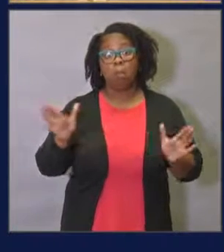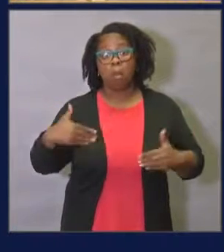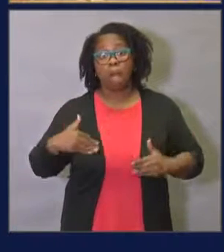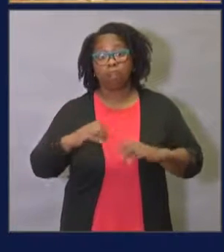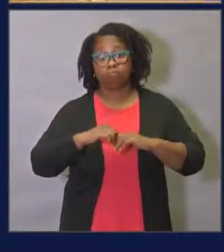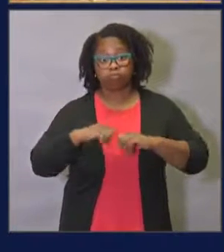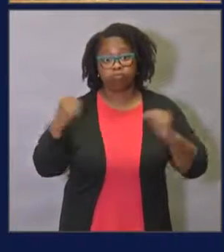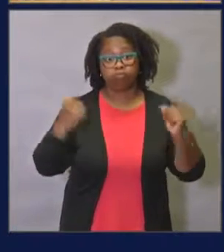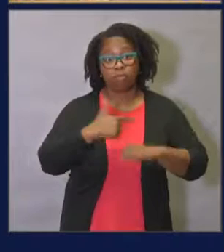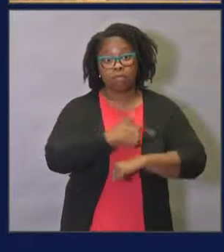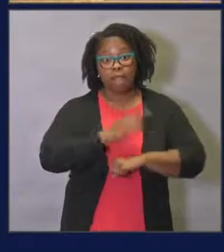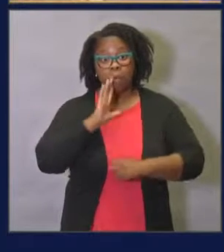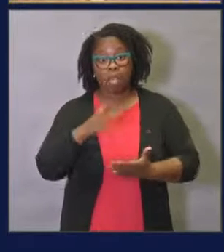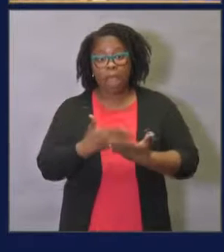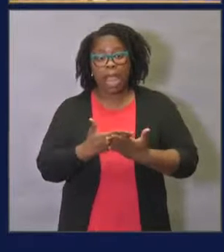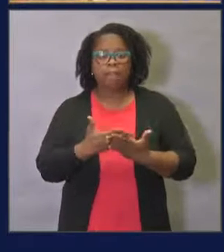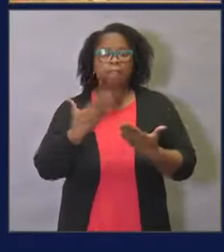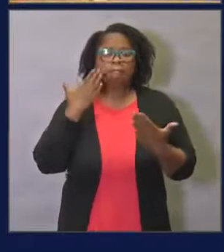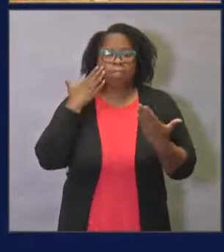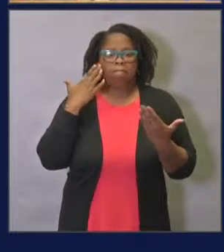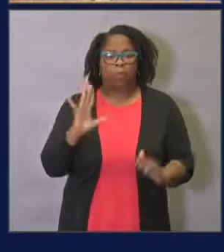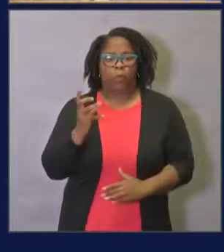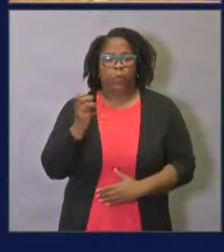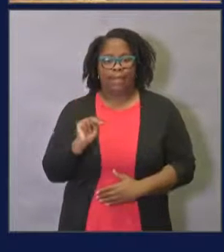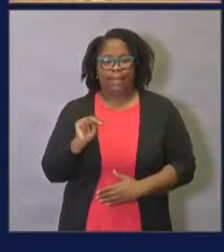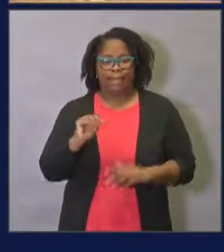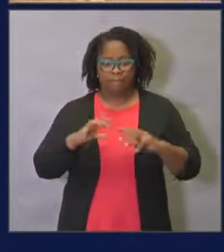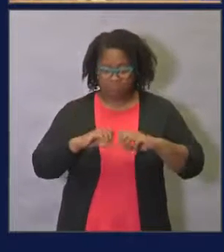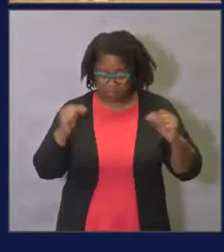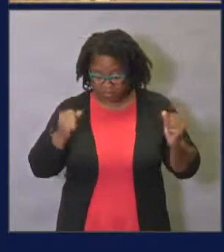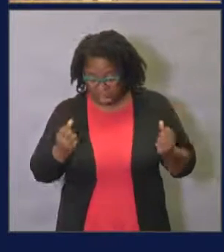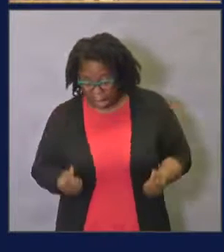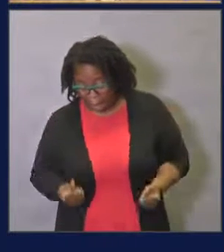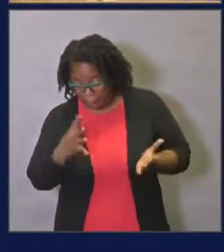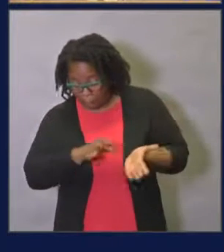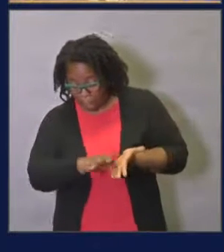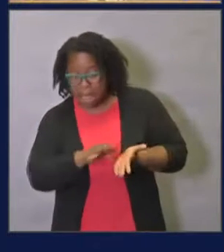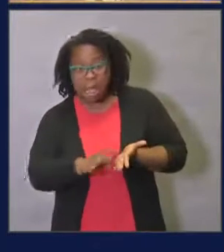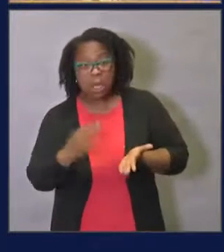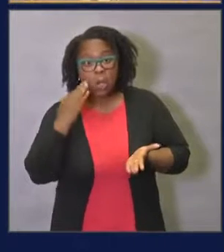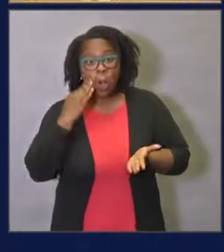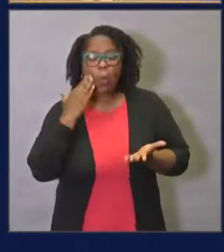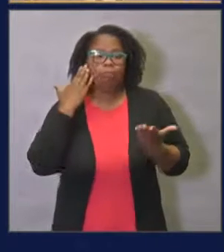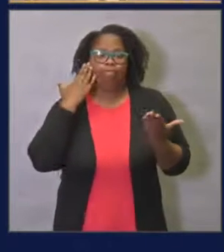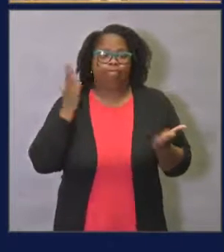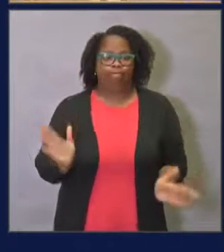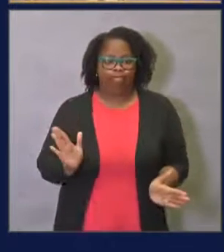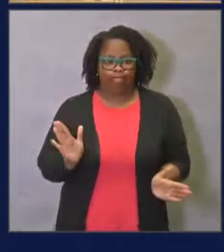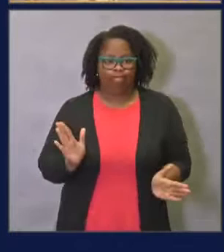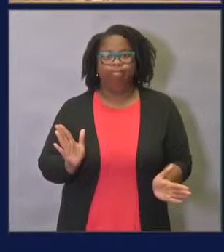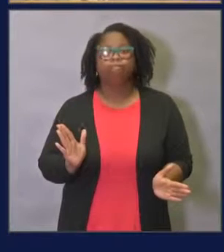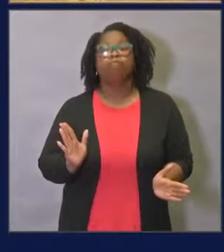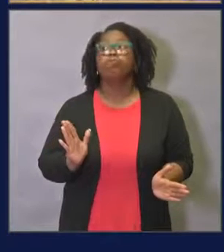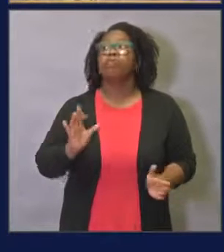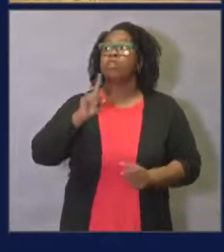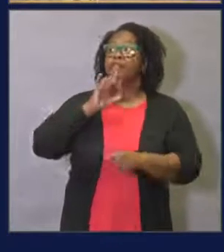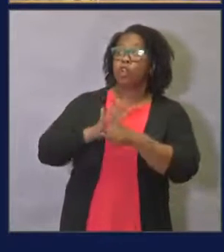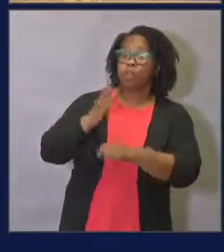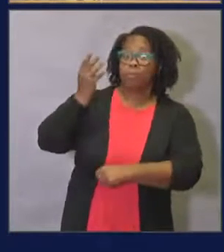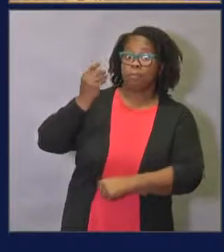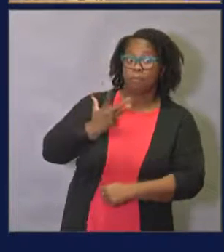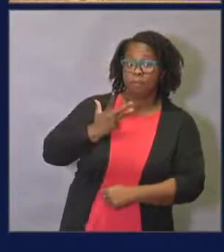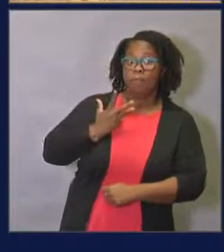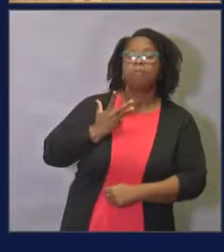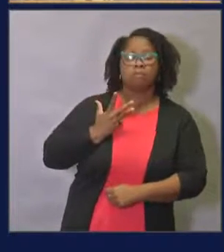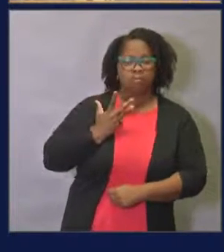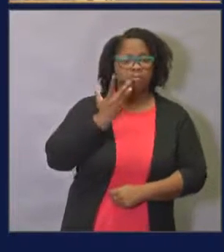our next shipment or the exact number of doses we'll receive, but as soon as that information is confirmed, we'll pass